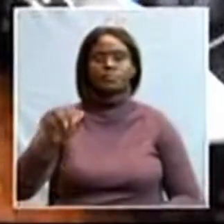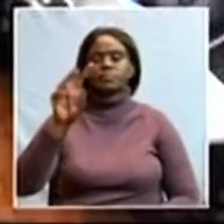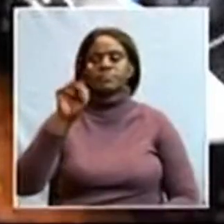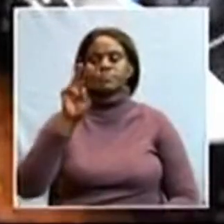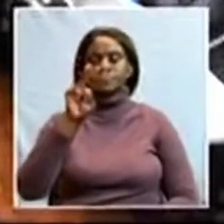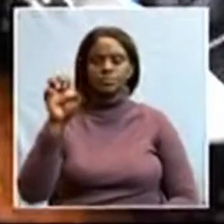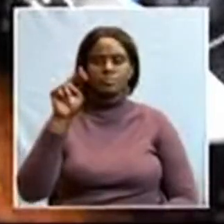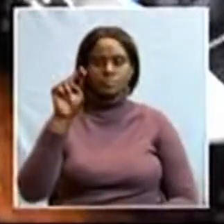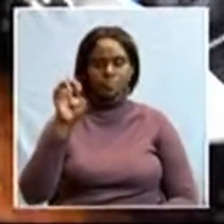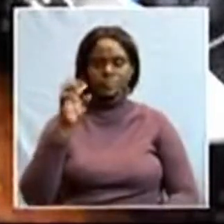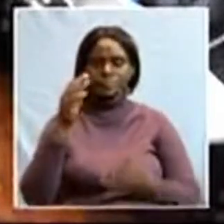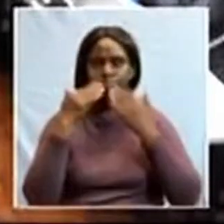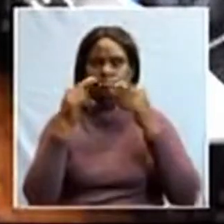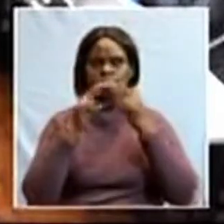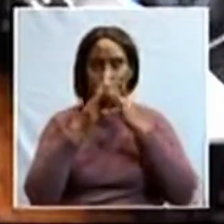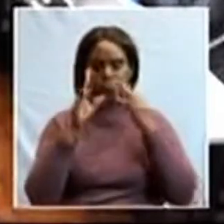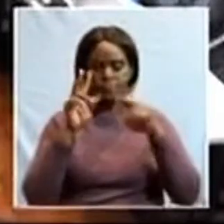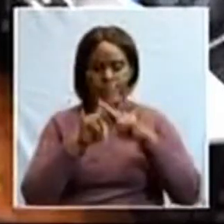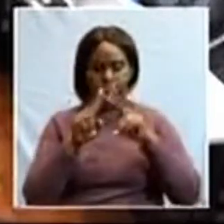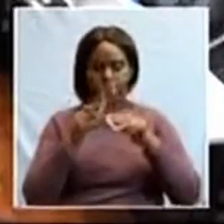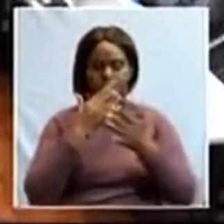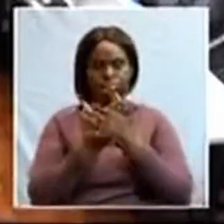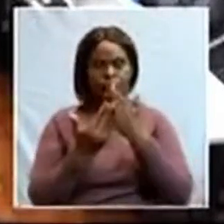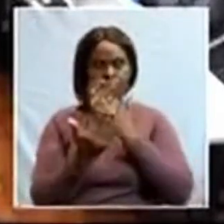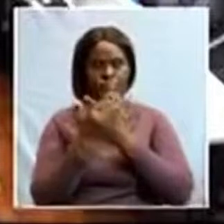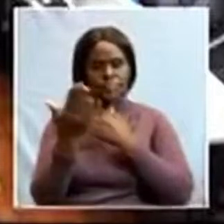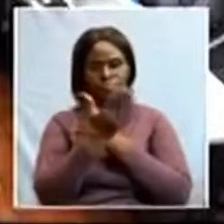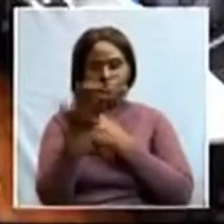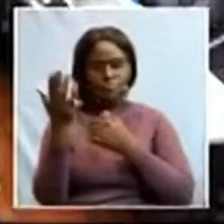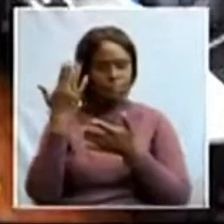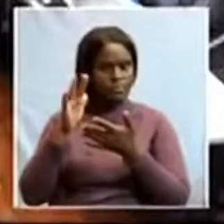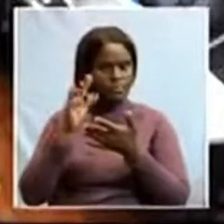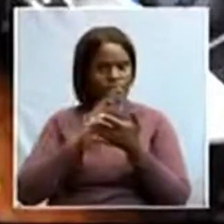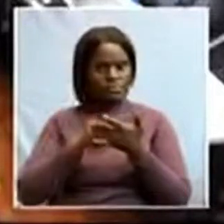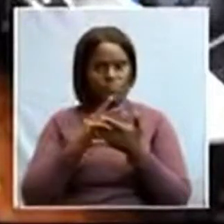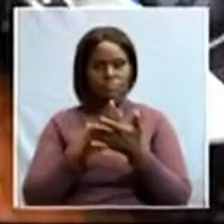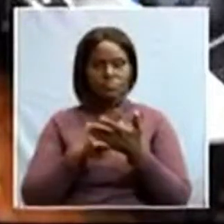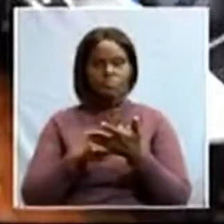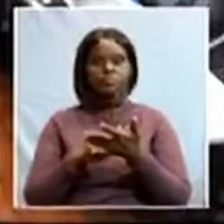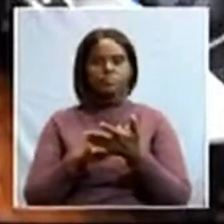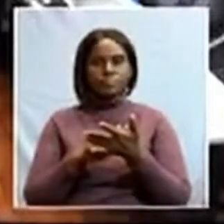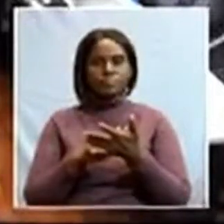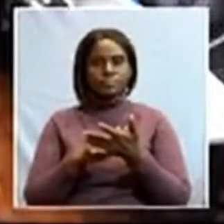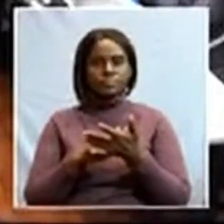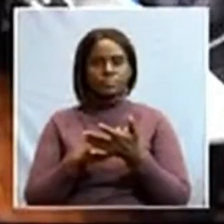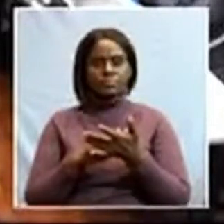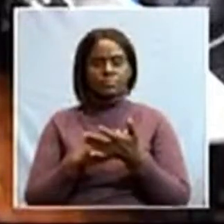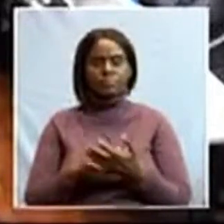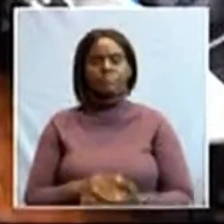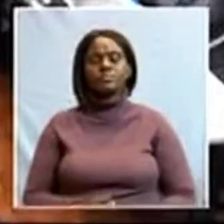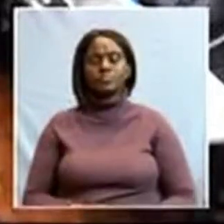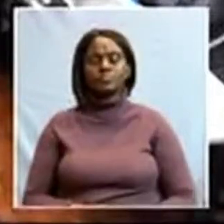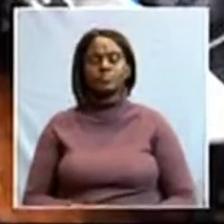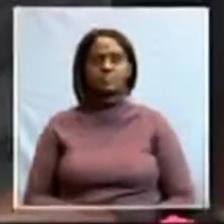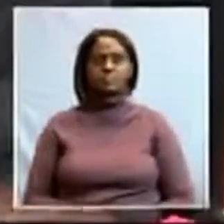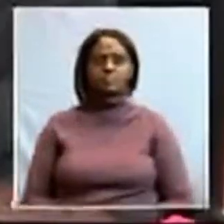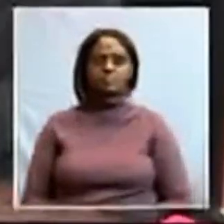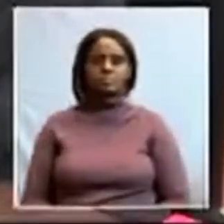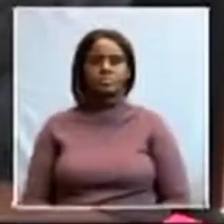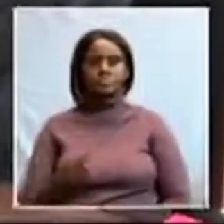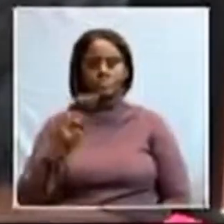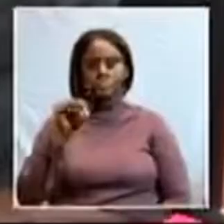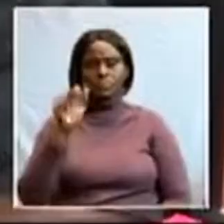Chair. Good morning to you. Morning, our permanent witnesses. I was not available during introductions. Morning,